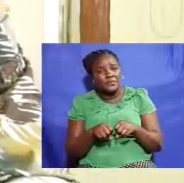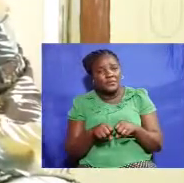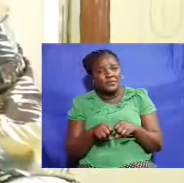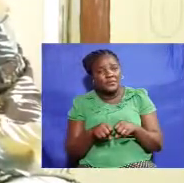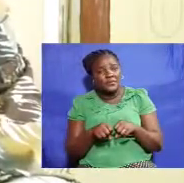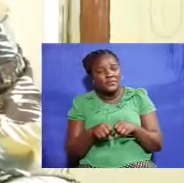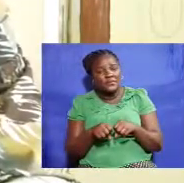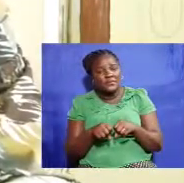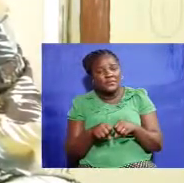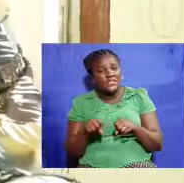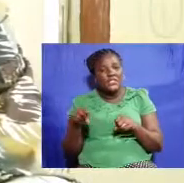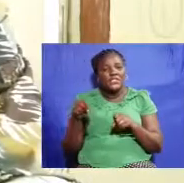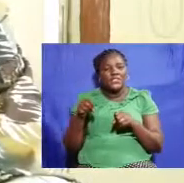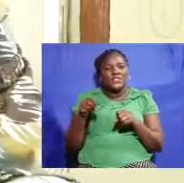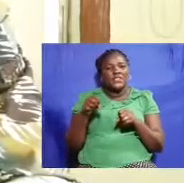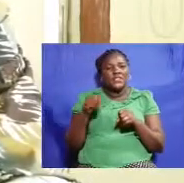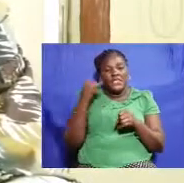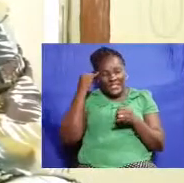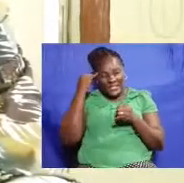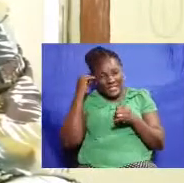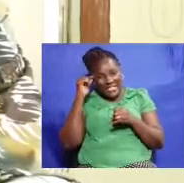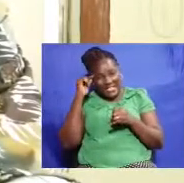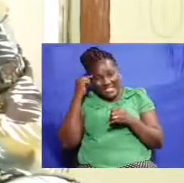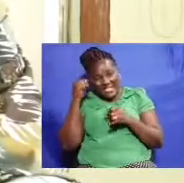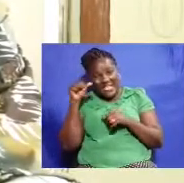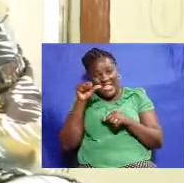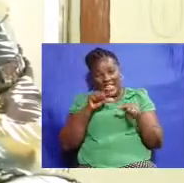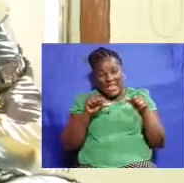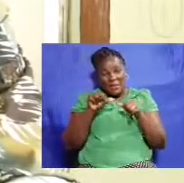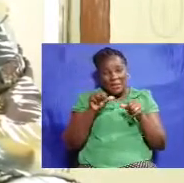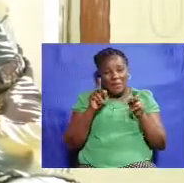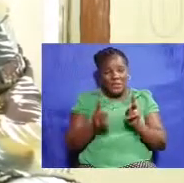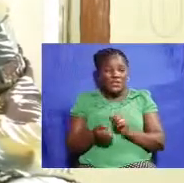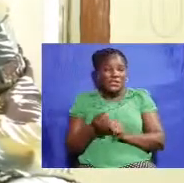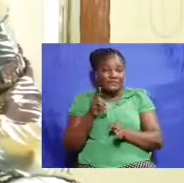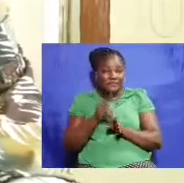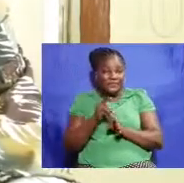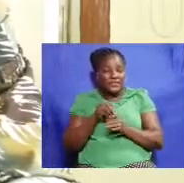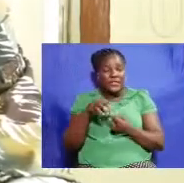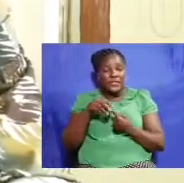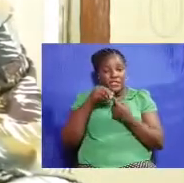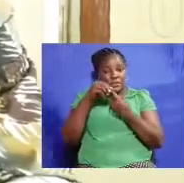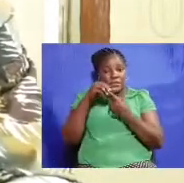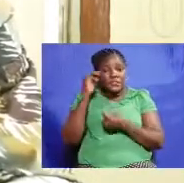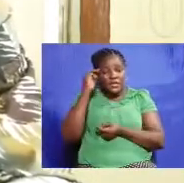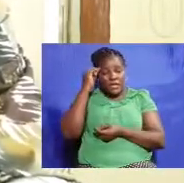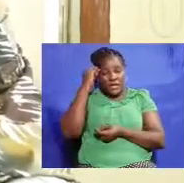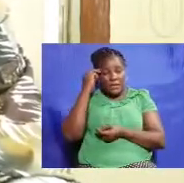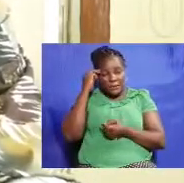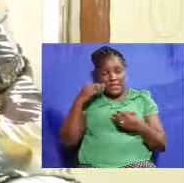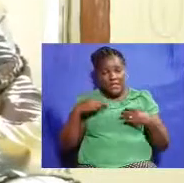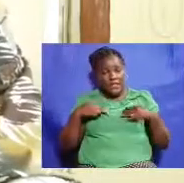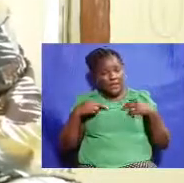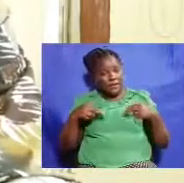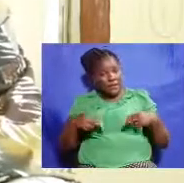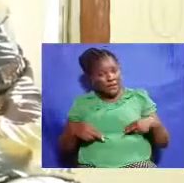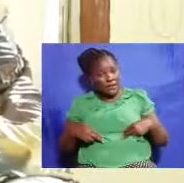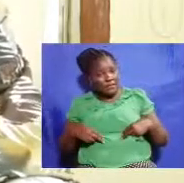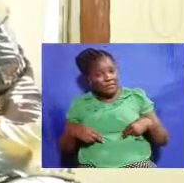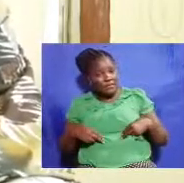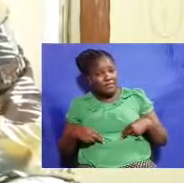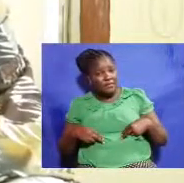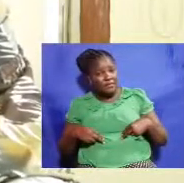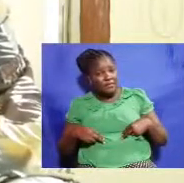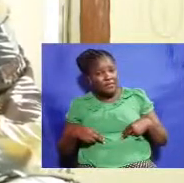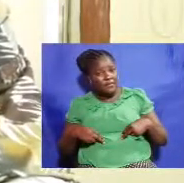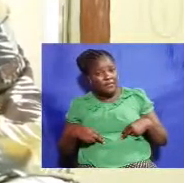the circumstances around people with disability, especially mental health. Most of the time, people will not take interest in